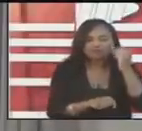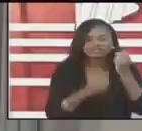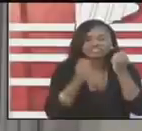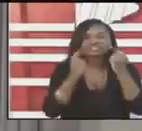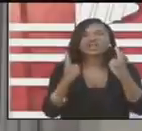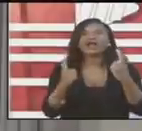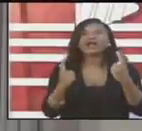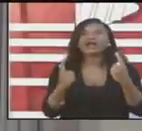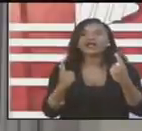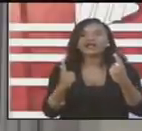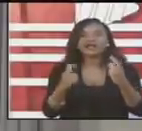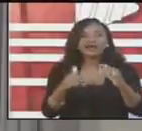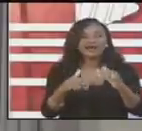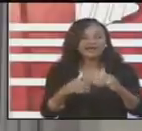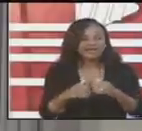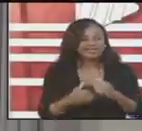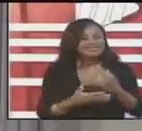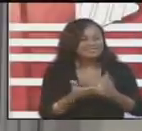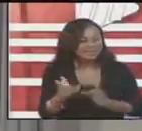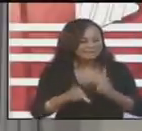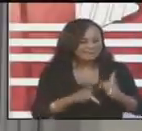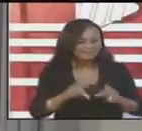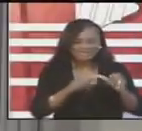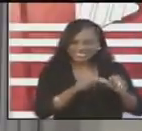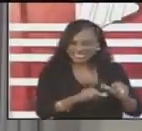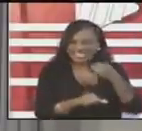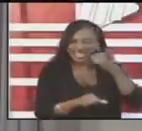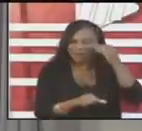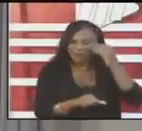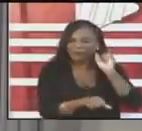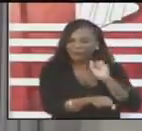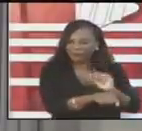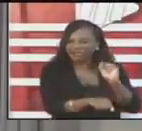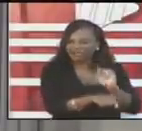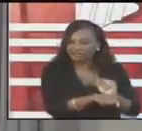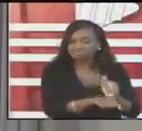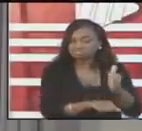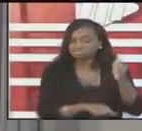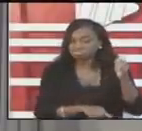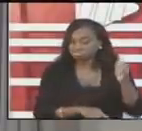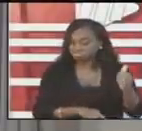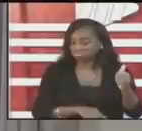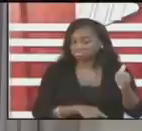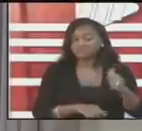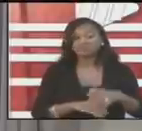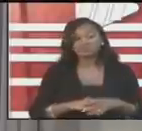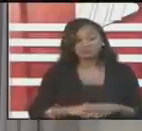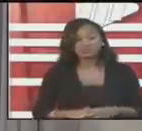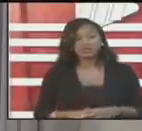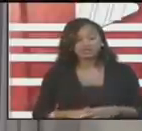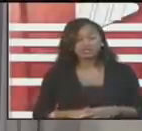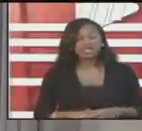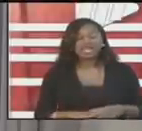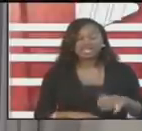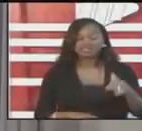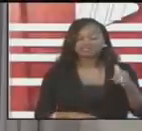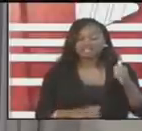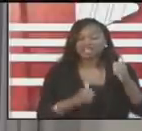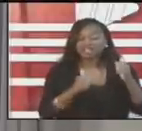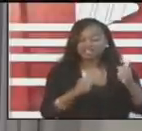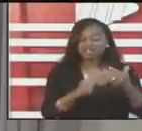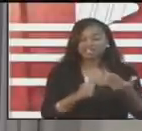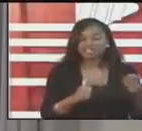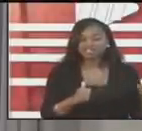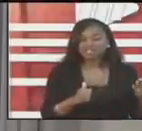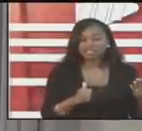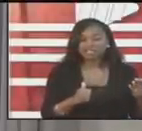to how productive their people were working from home. And that's a good thing because it can